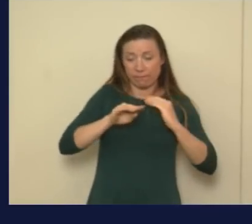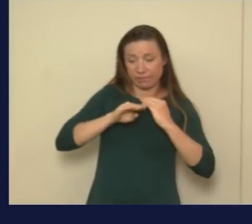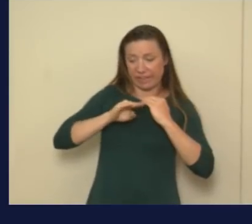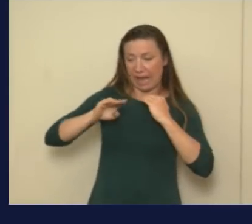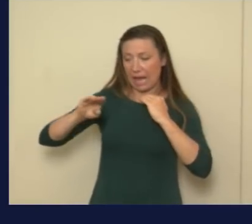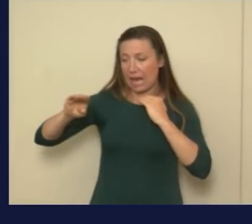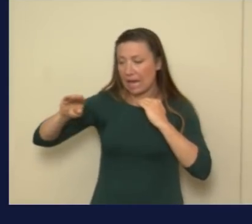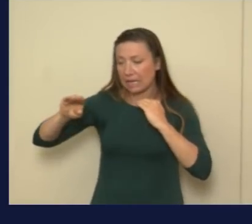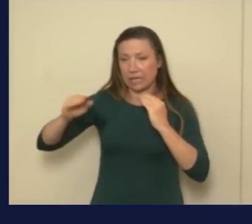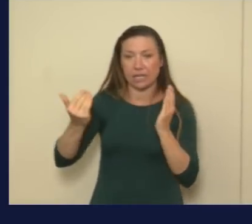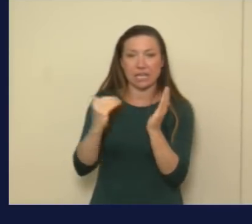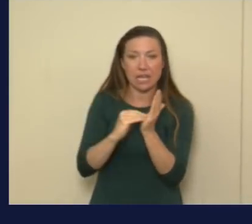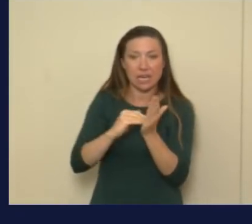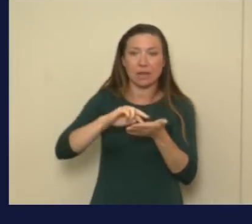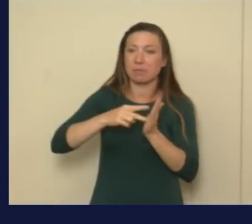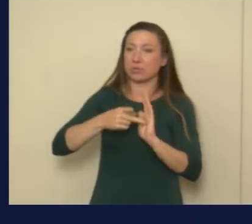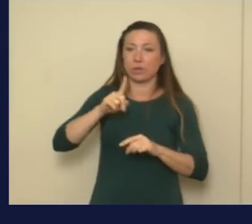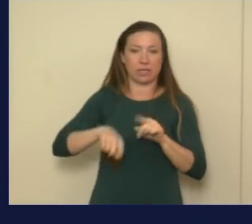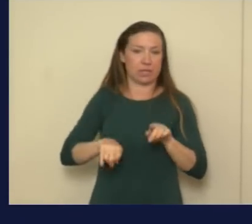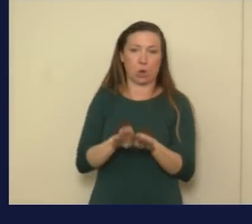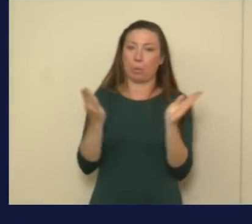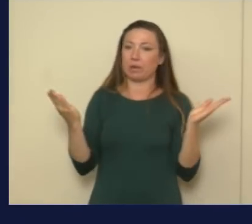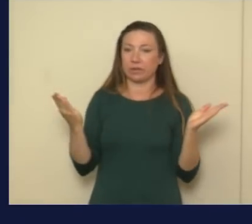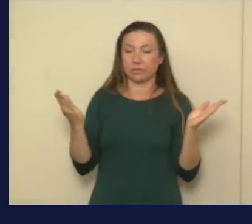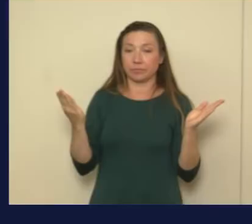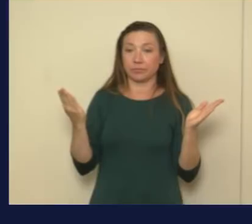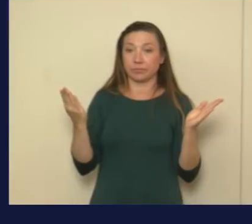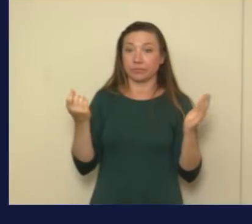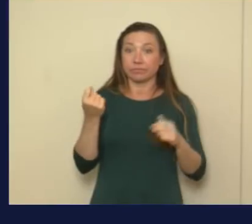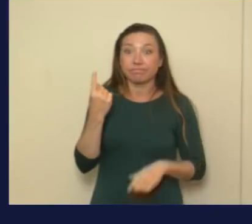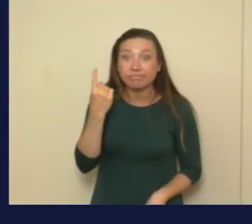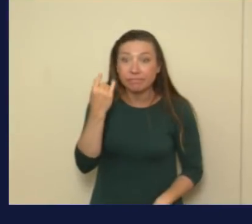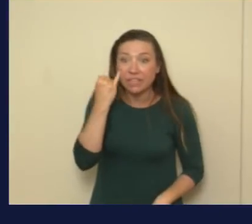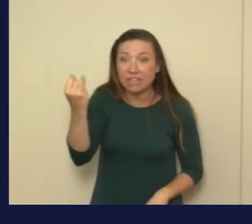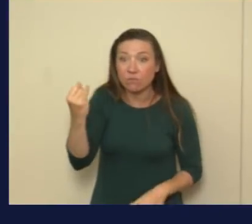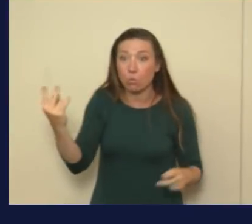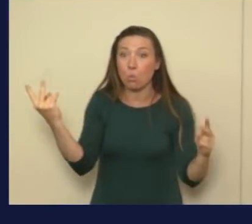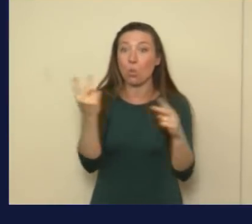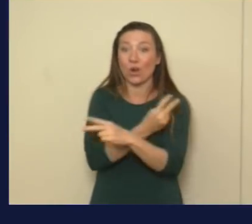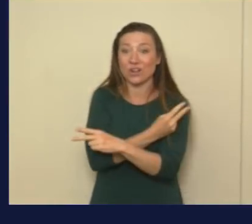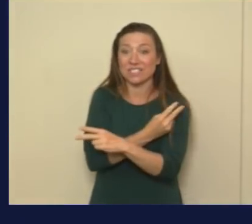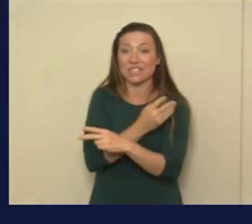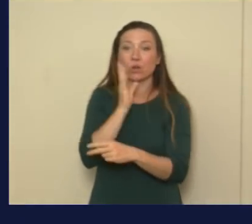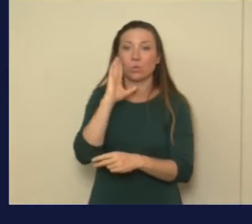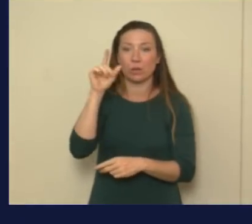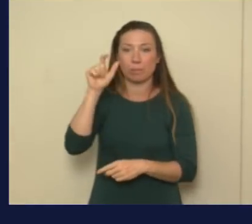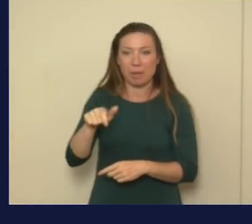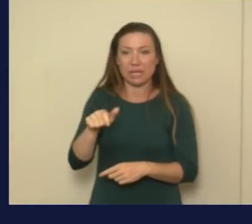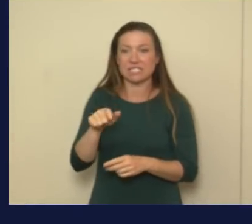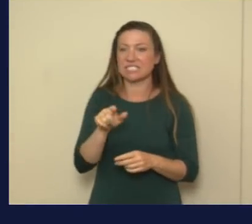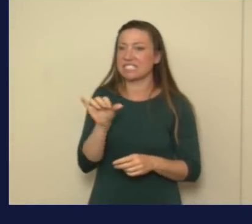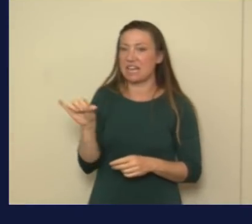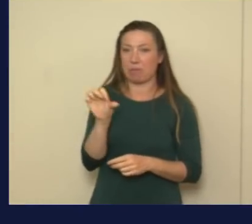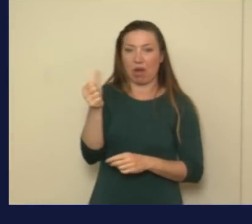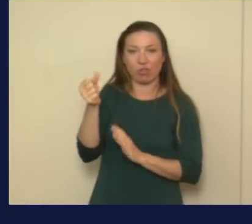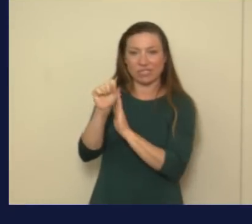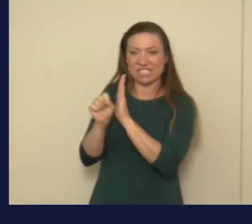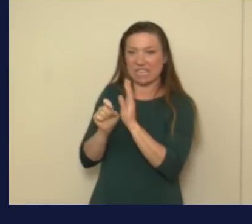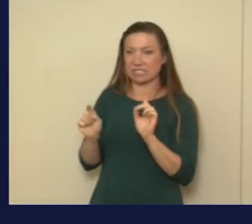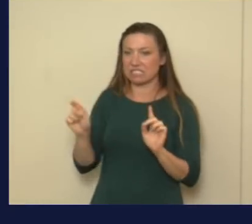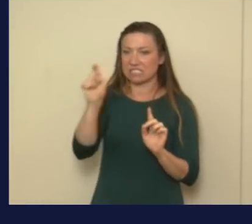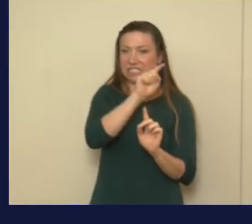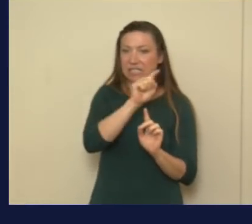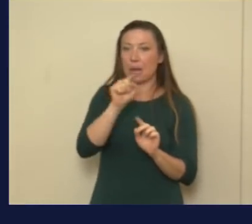in fact, if it gets worse, then you have to roll back like most of the other states with these huge spikes are doing.